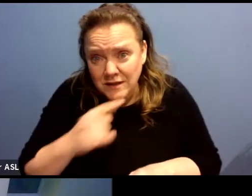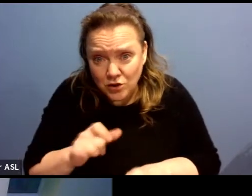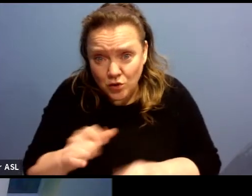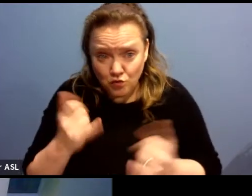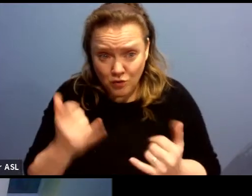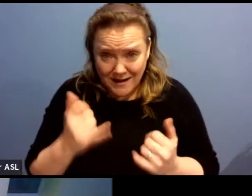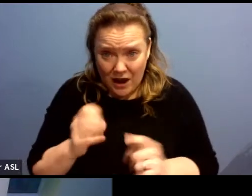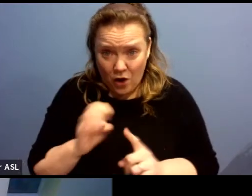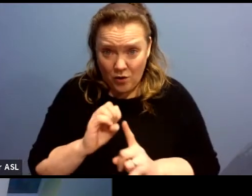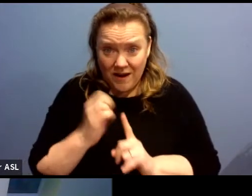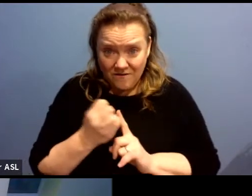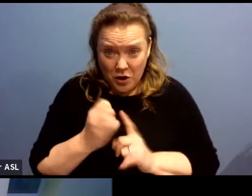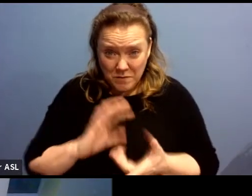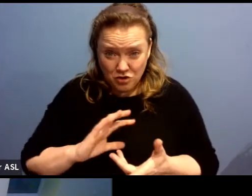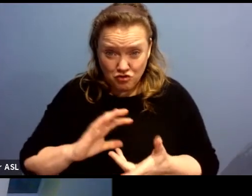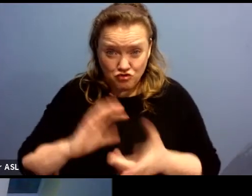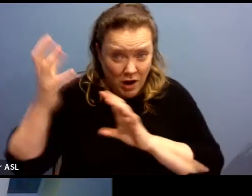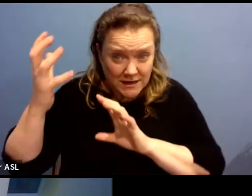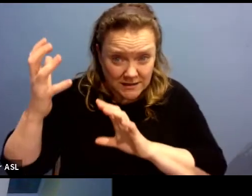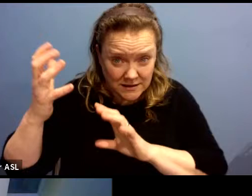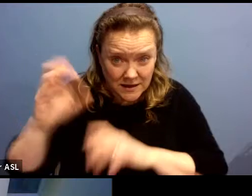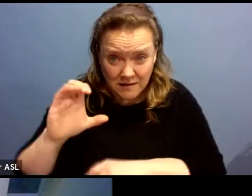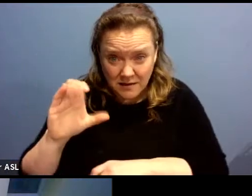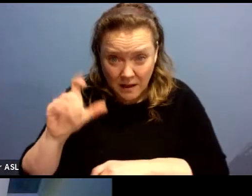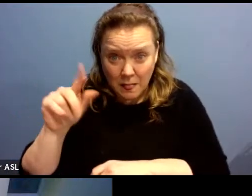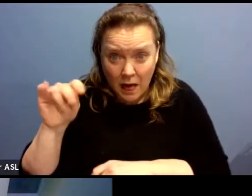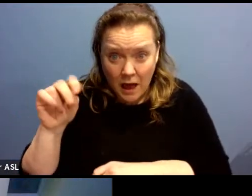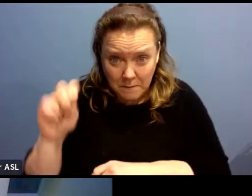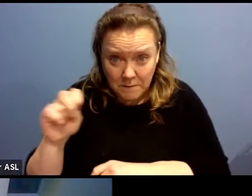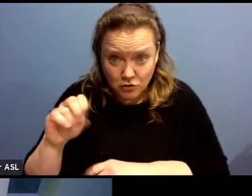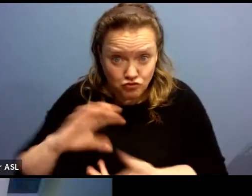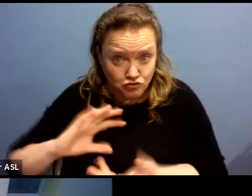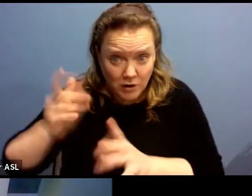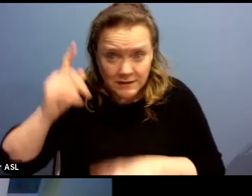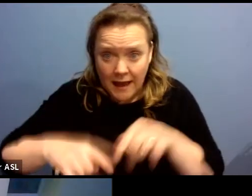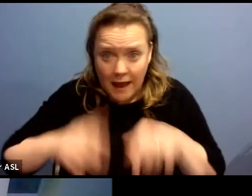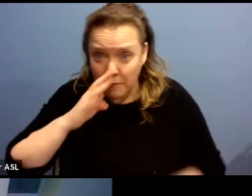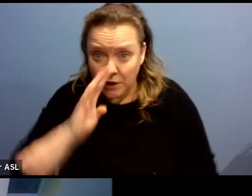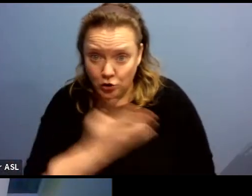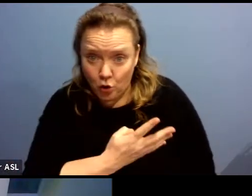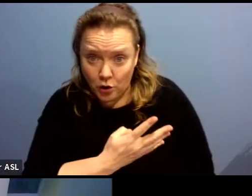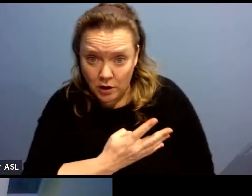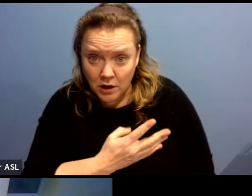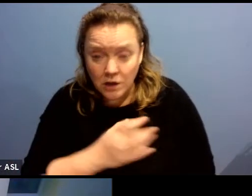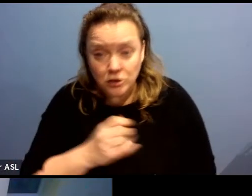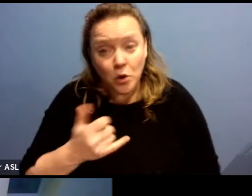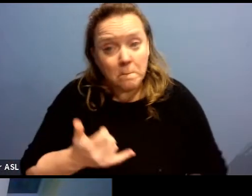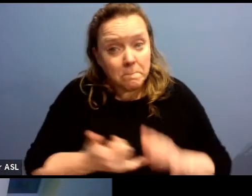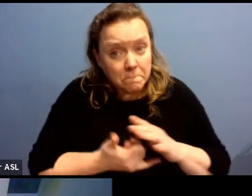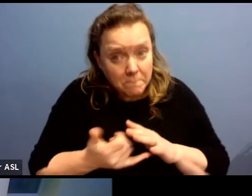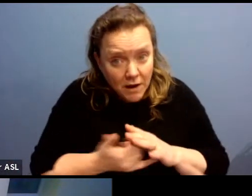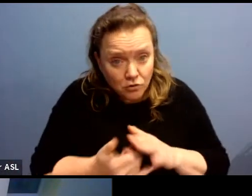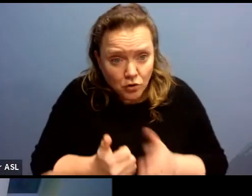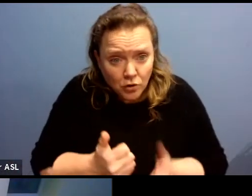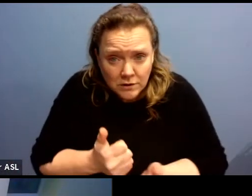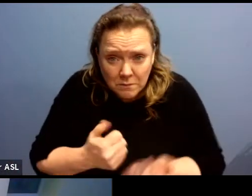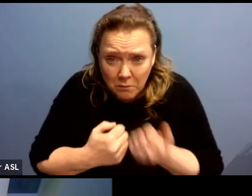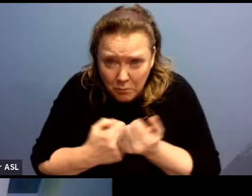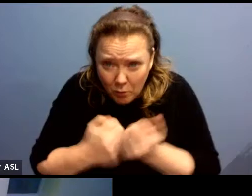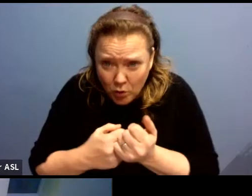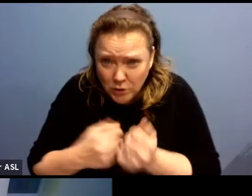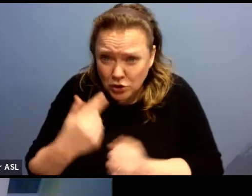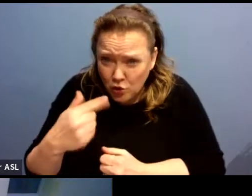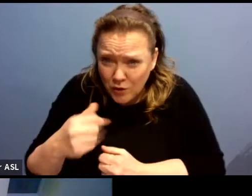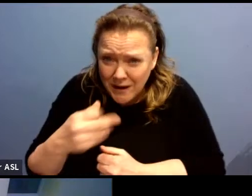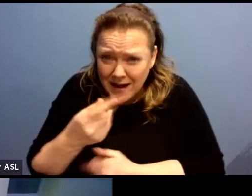and these climate crises cannot be further ignored, and the green energy that the Metro Rail would be able to provide is something that we need.